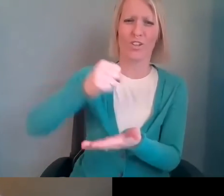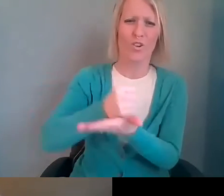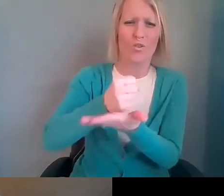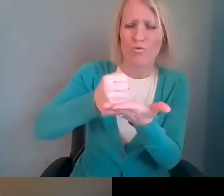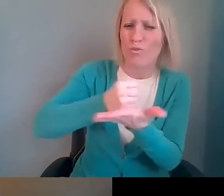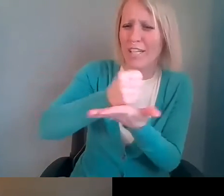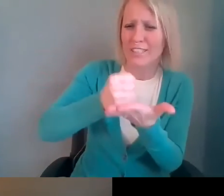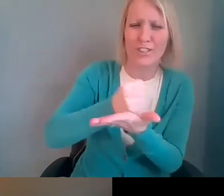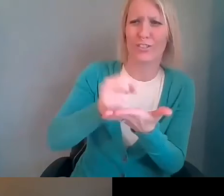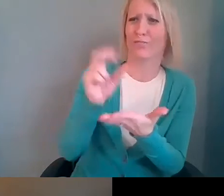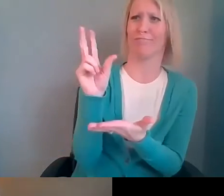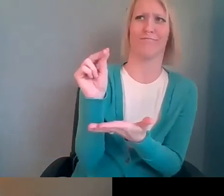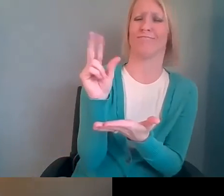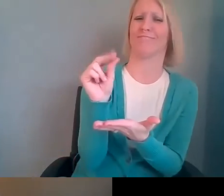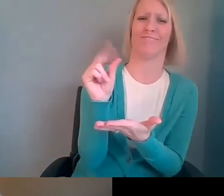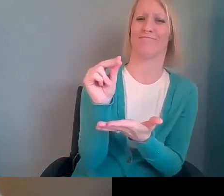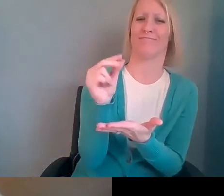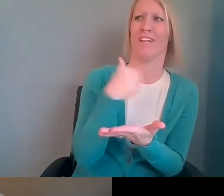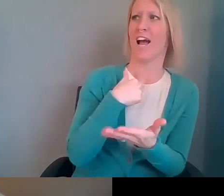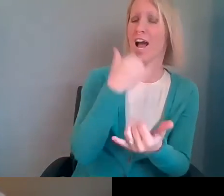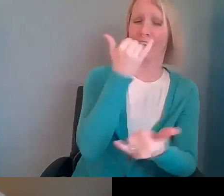There's no word check with this.